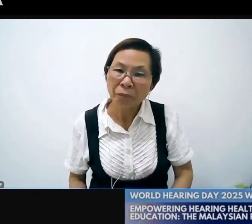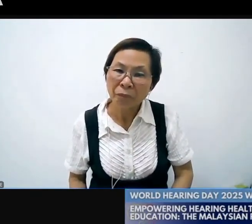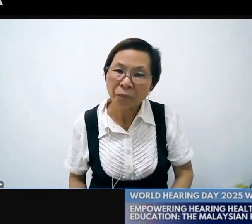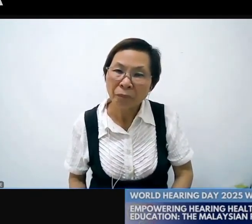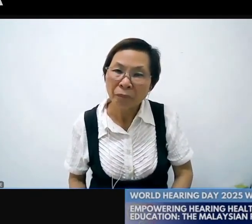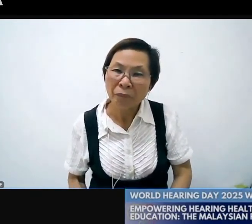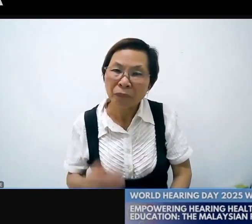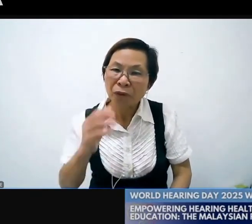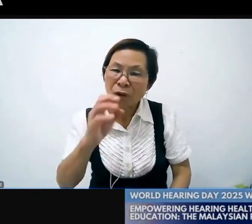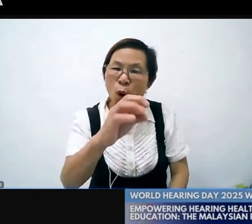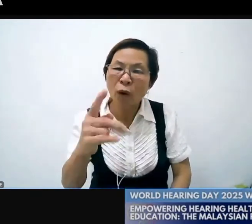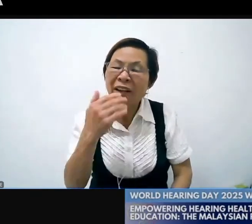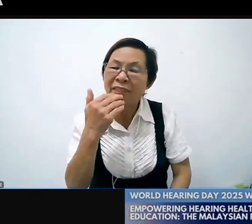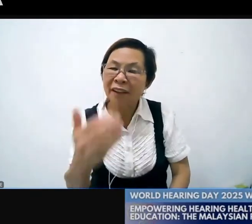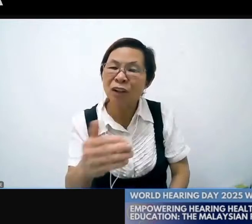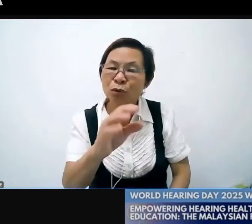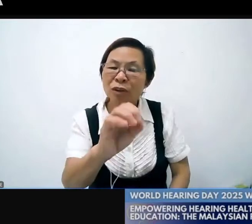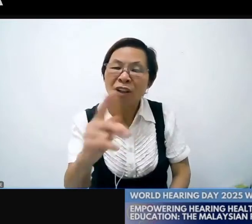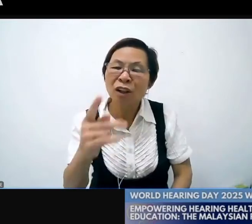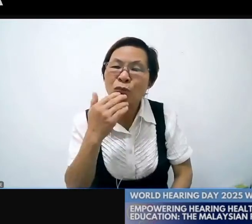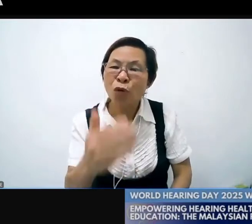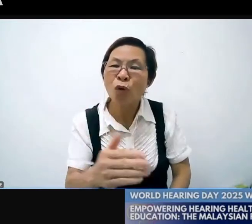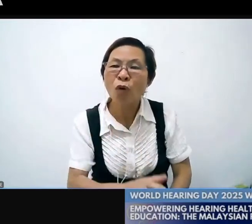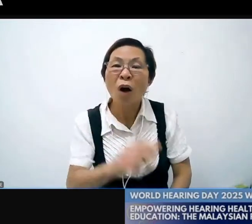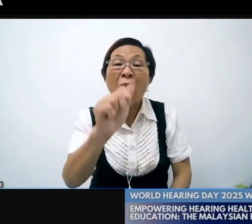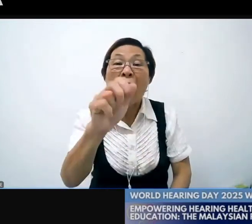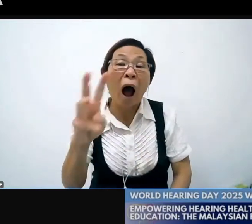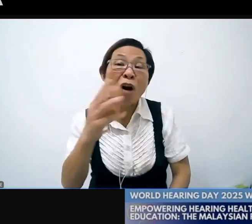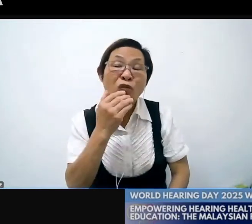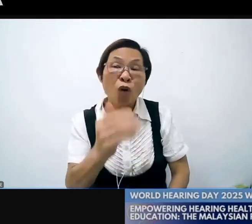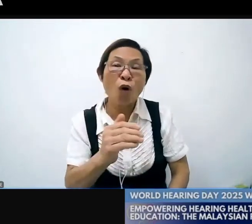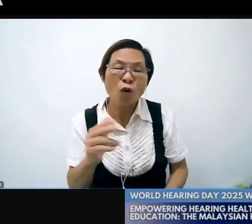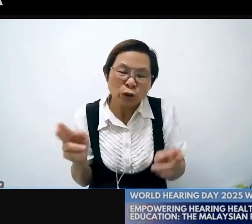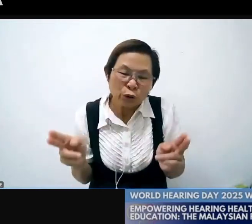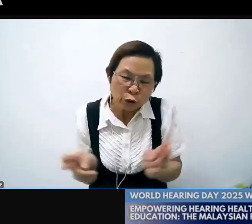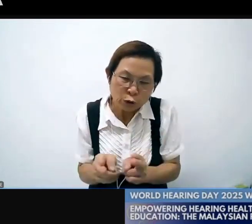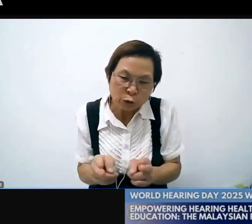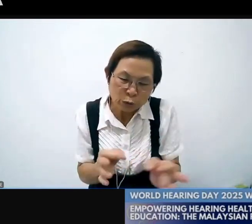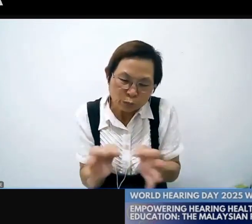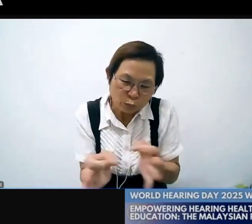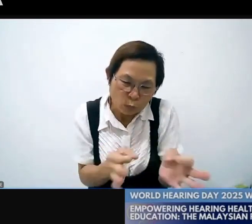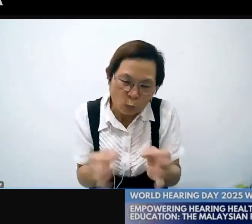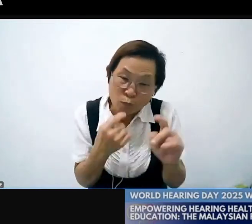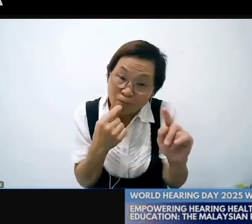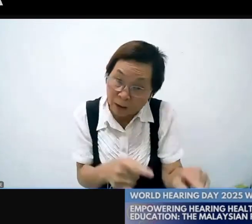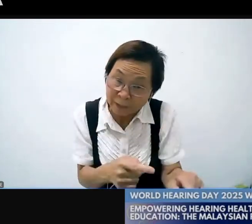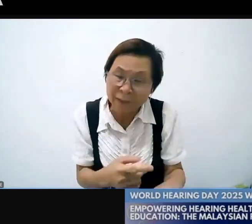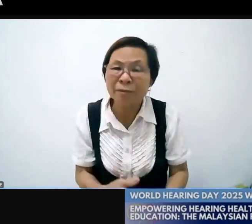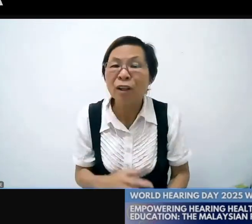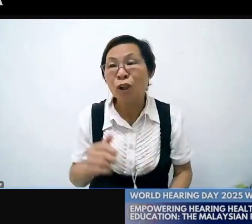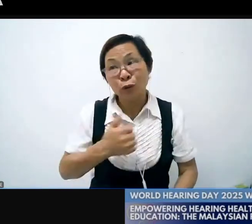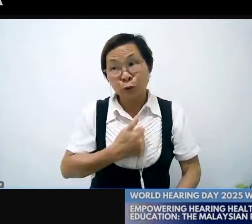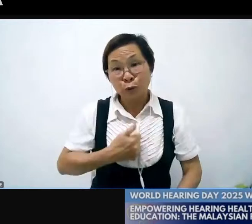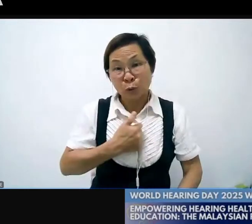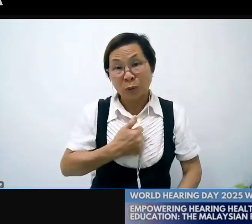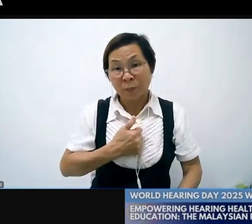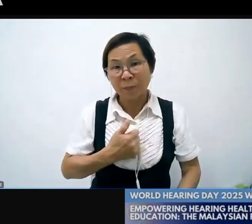Okay. Thank you, Madam Au, for a very quick, very brief answer. Sorry.